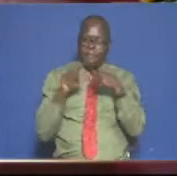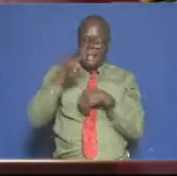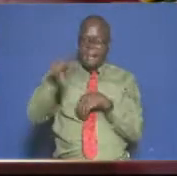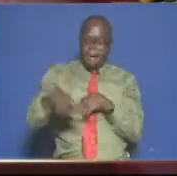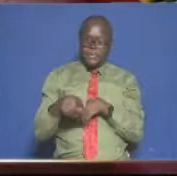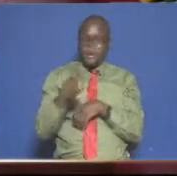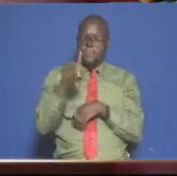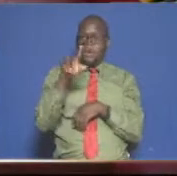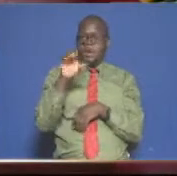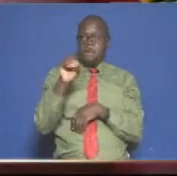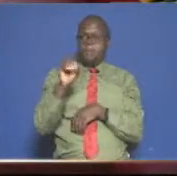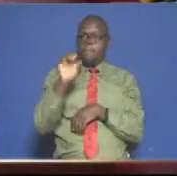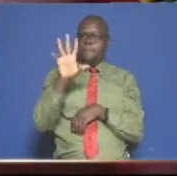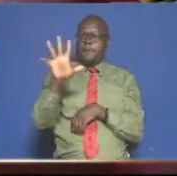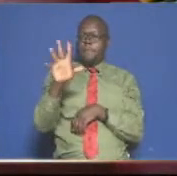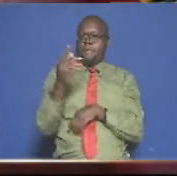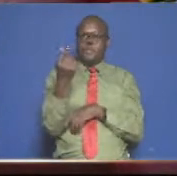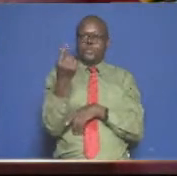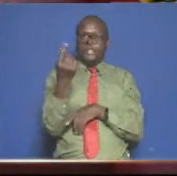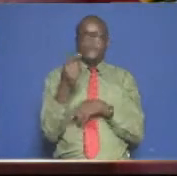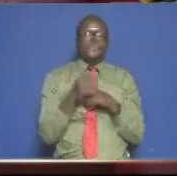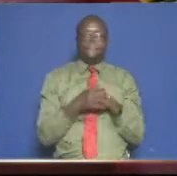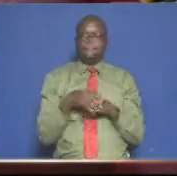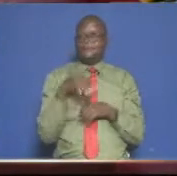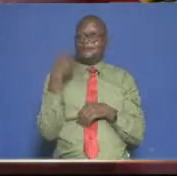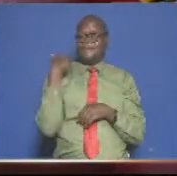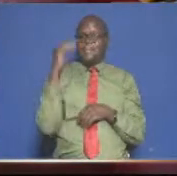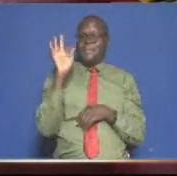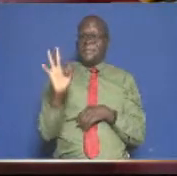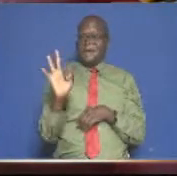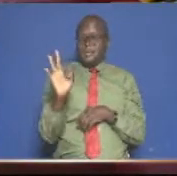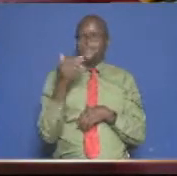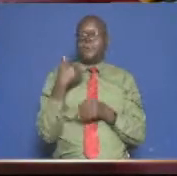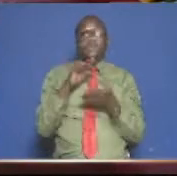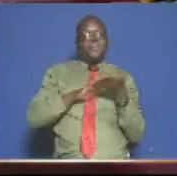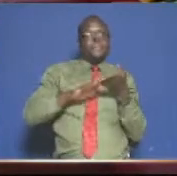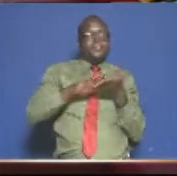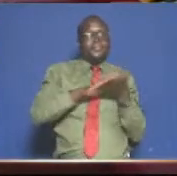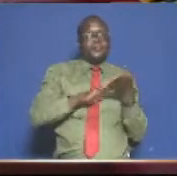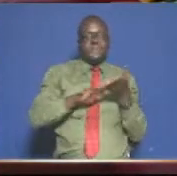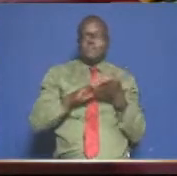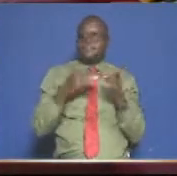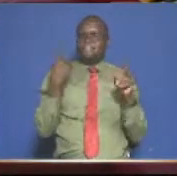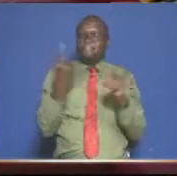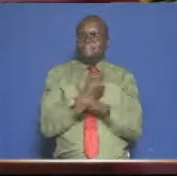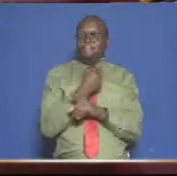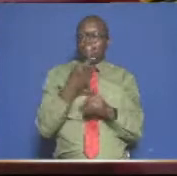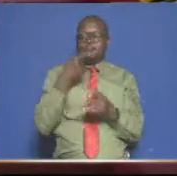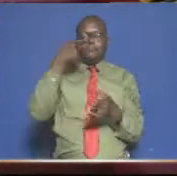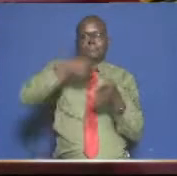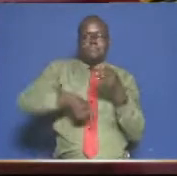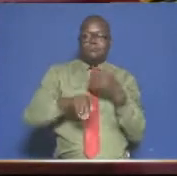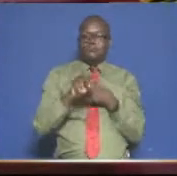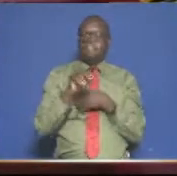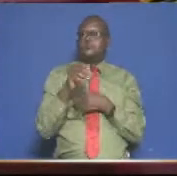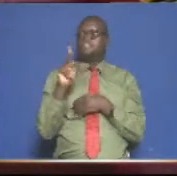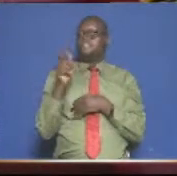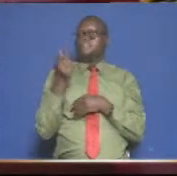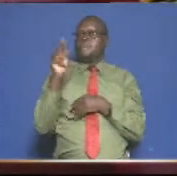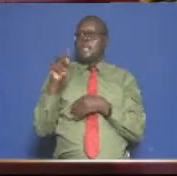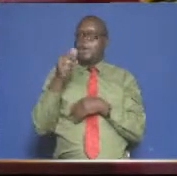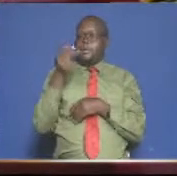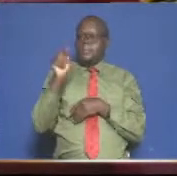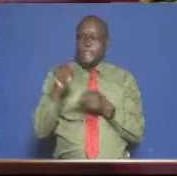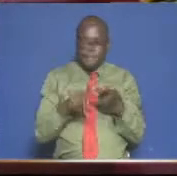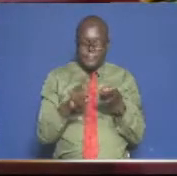6,304,587,105 shillings. Question number three, what is the basis of the huge difference between rates charged by KenGen and the